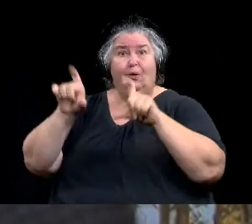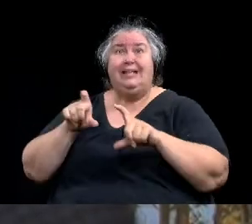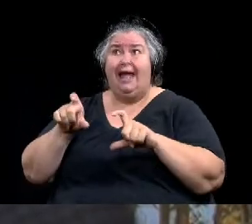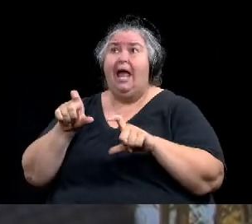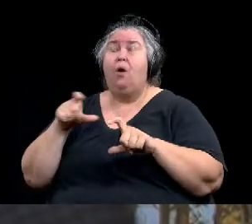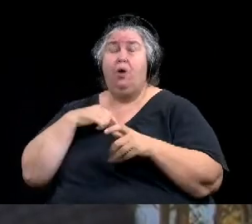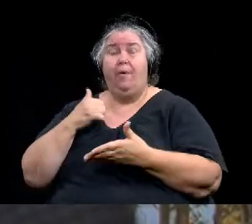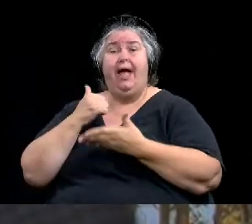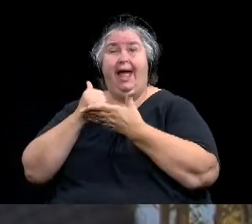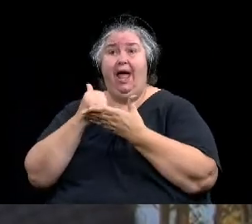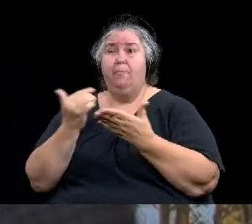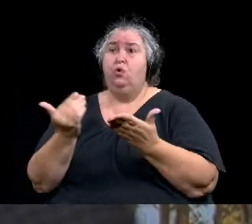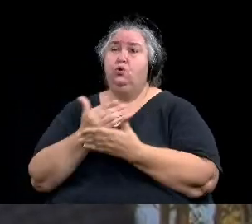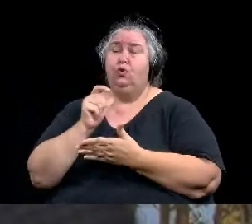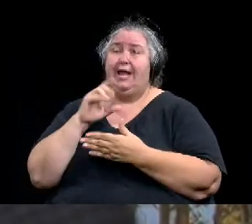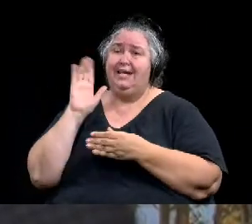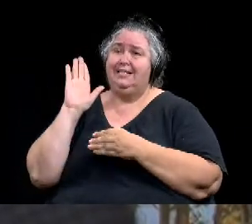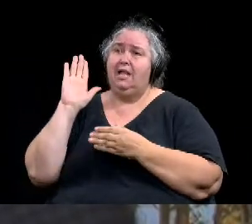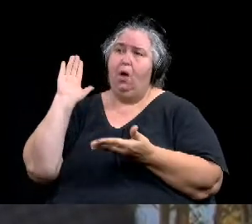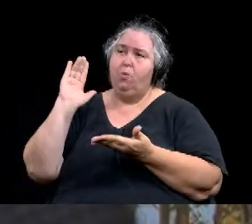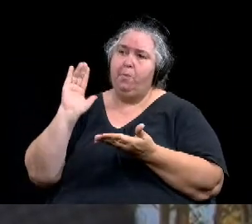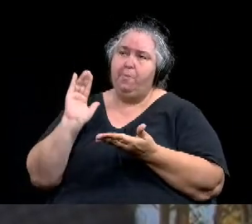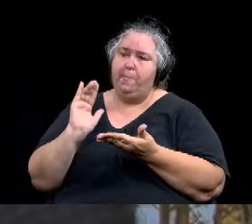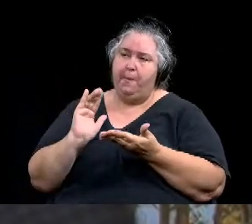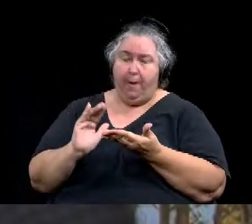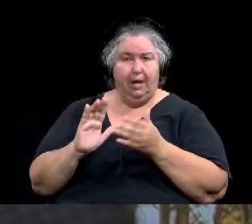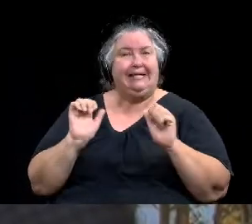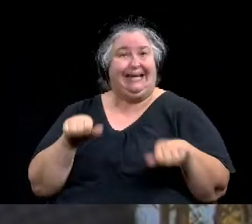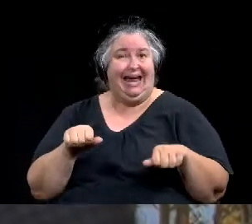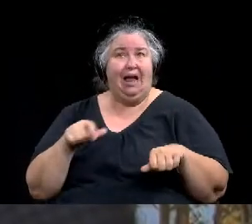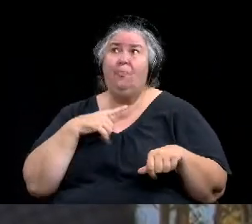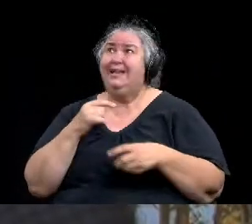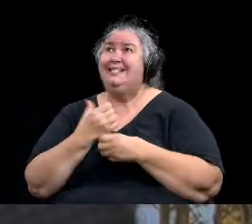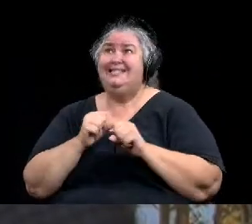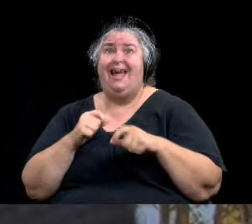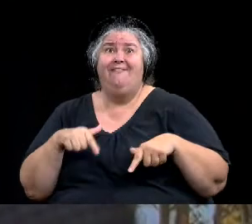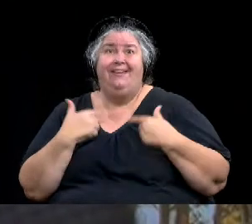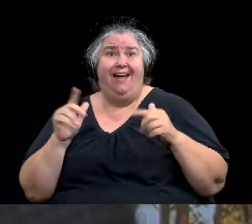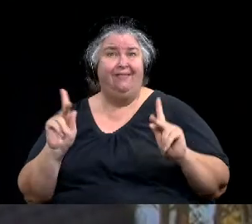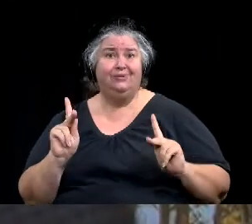the number of new cases we are seeing each day, and we will save lives.